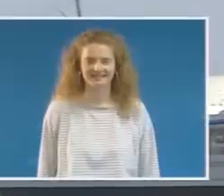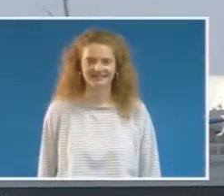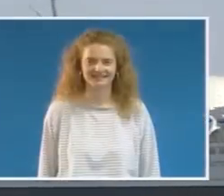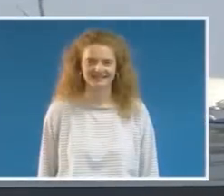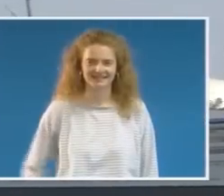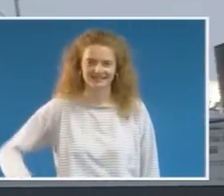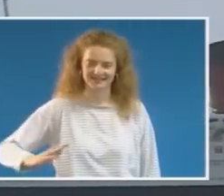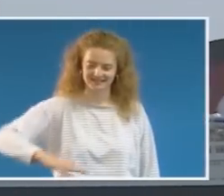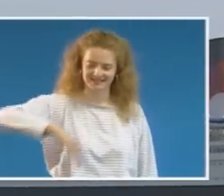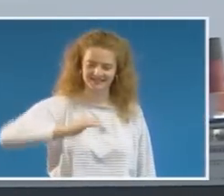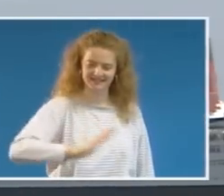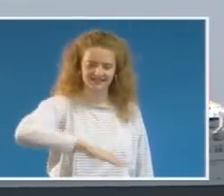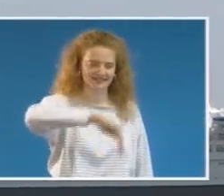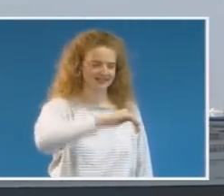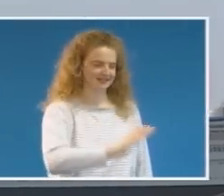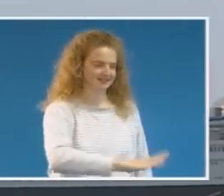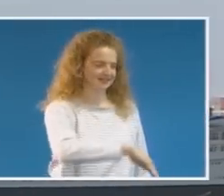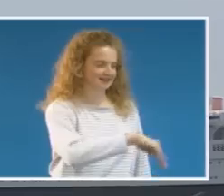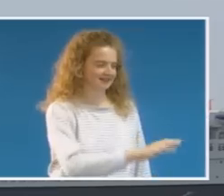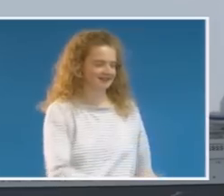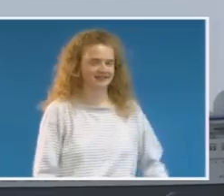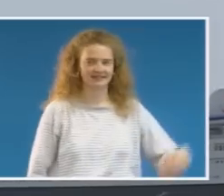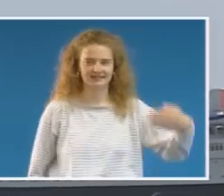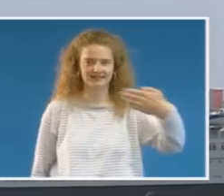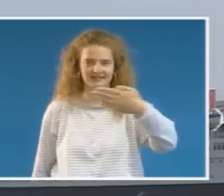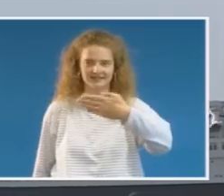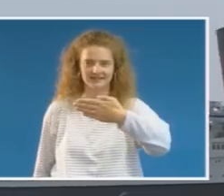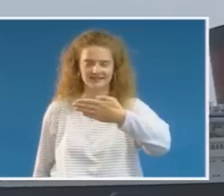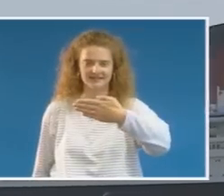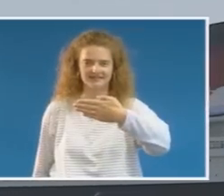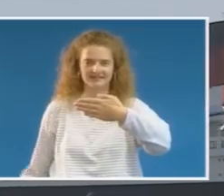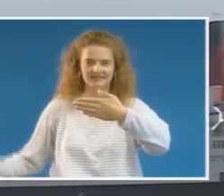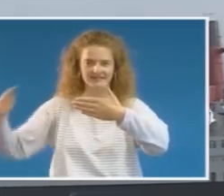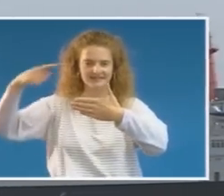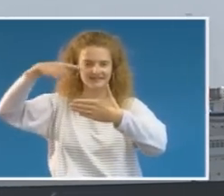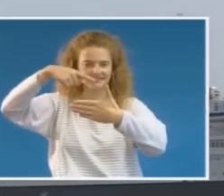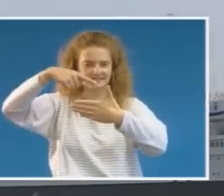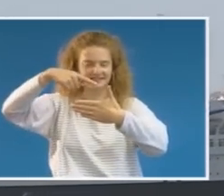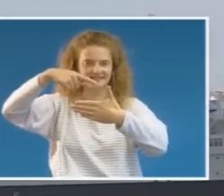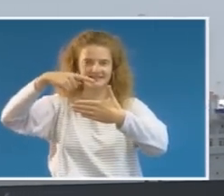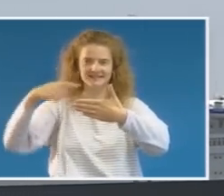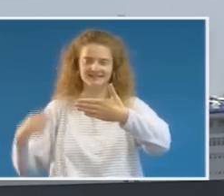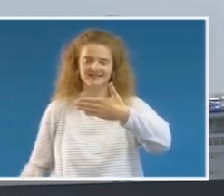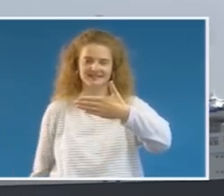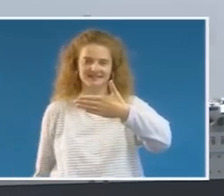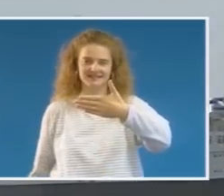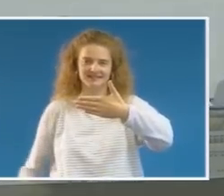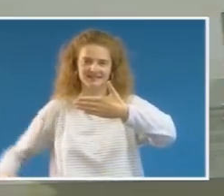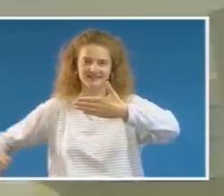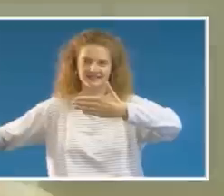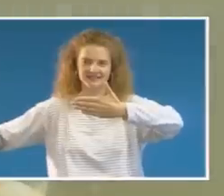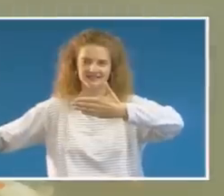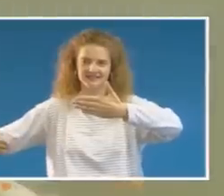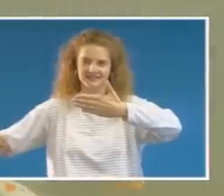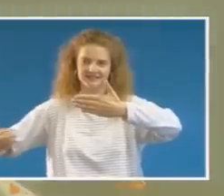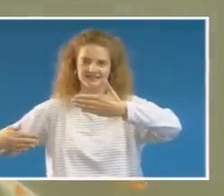Here you will find the deep blue sea. This is a boat, and this is me. All the